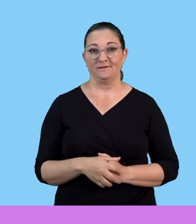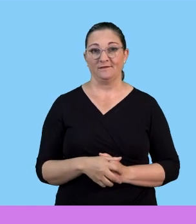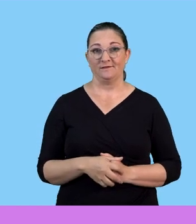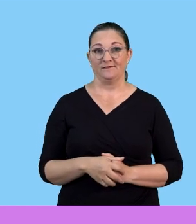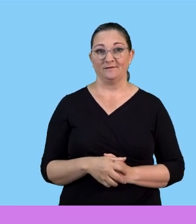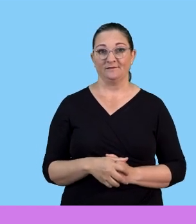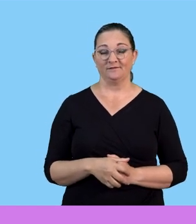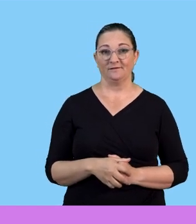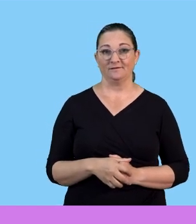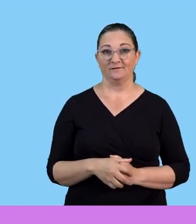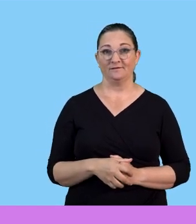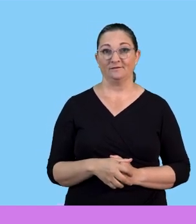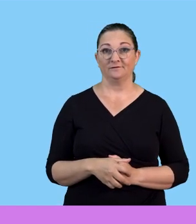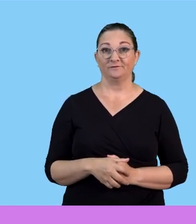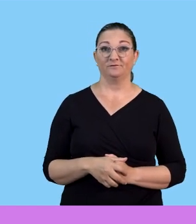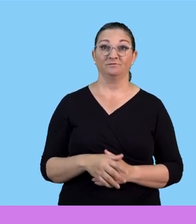R11.23.